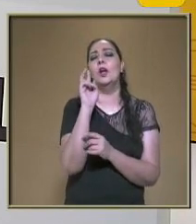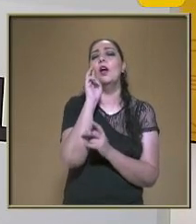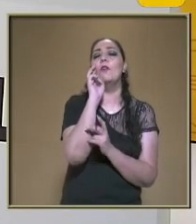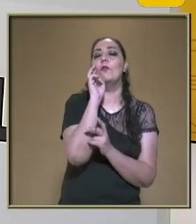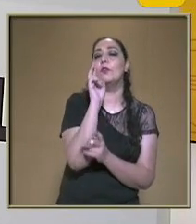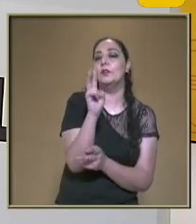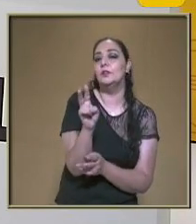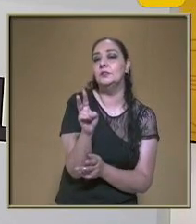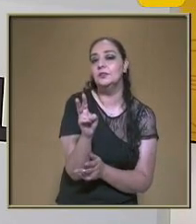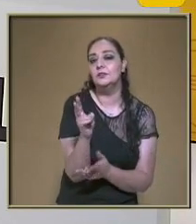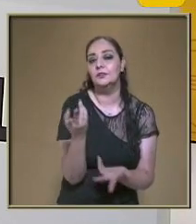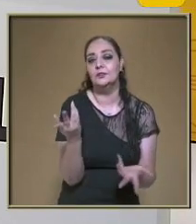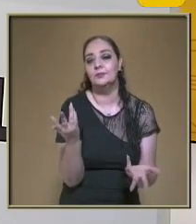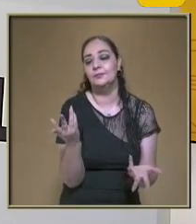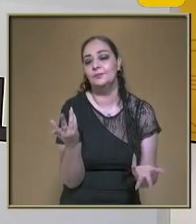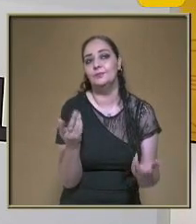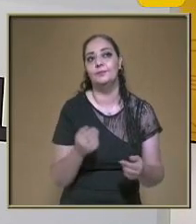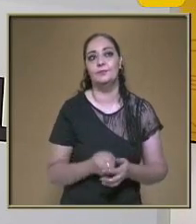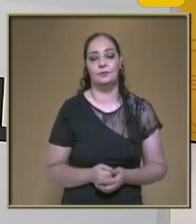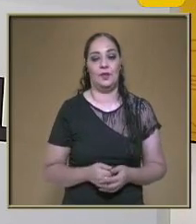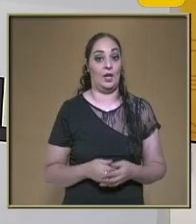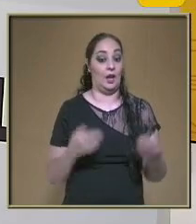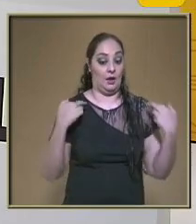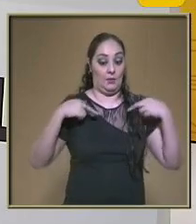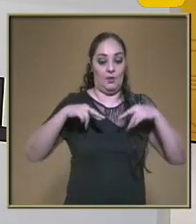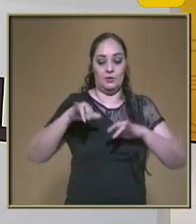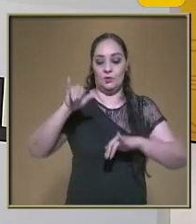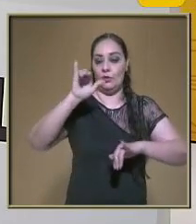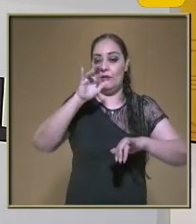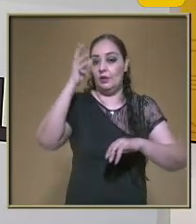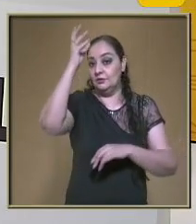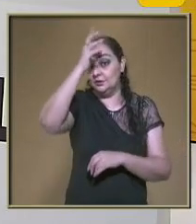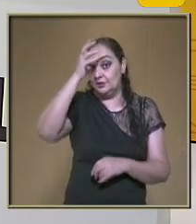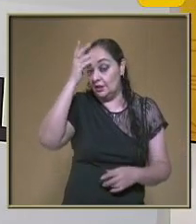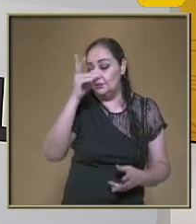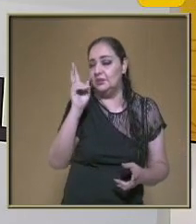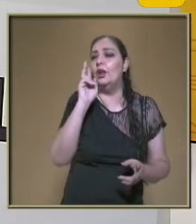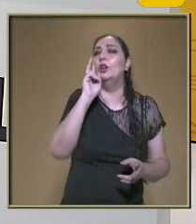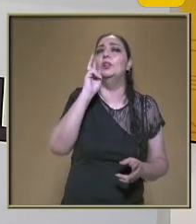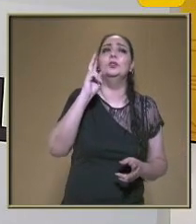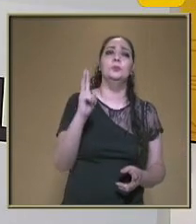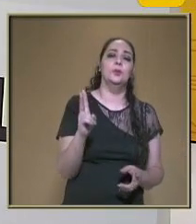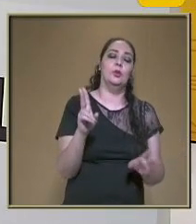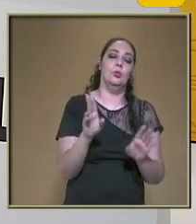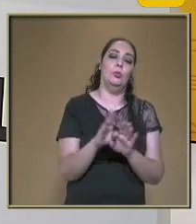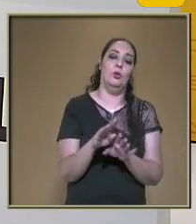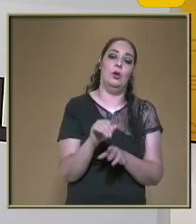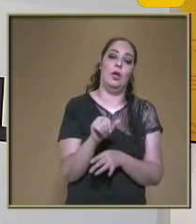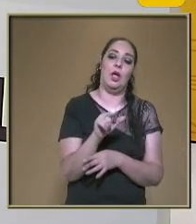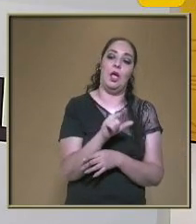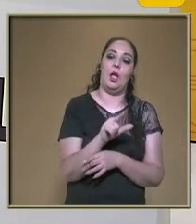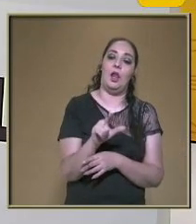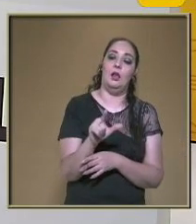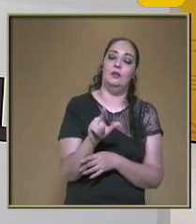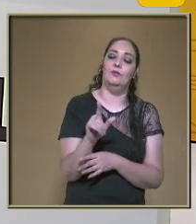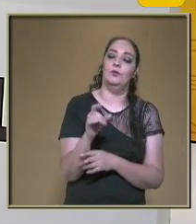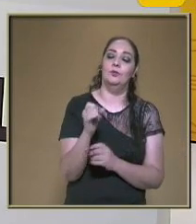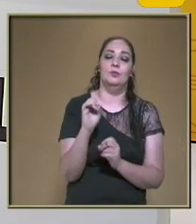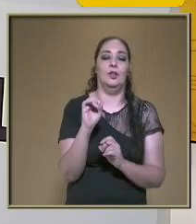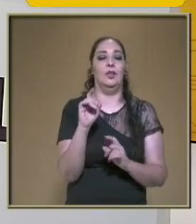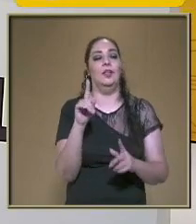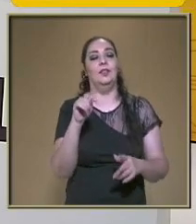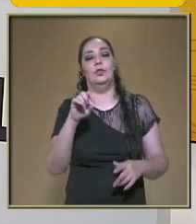observe? Teacher, the science teacher, it looks like Al from Toy Story, the one that take